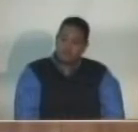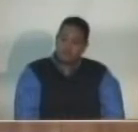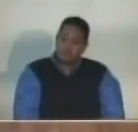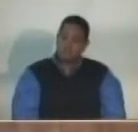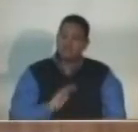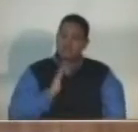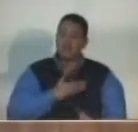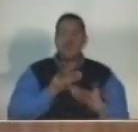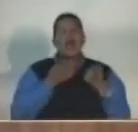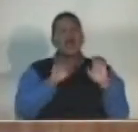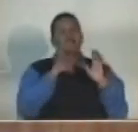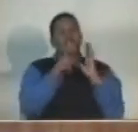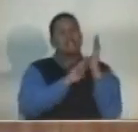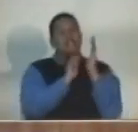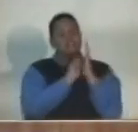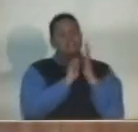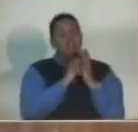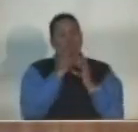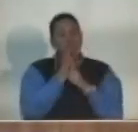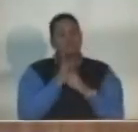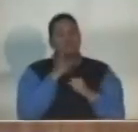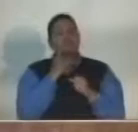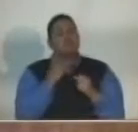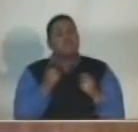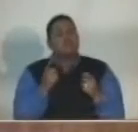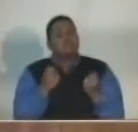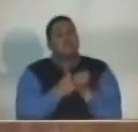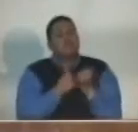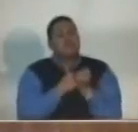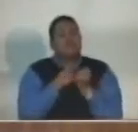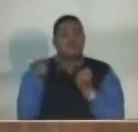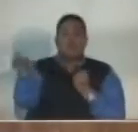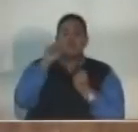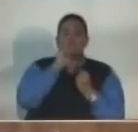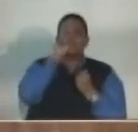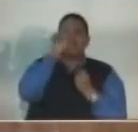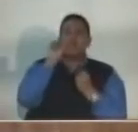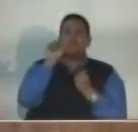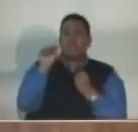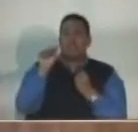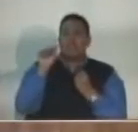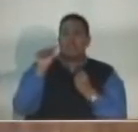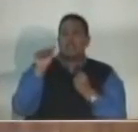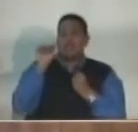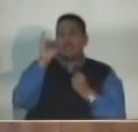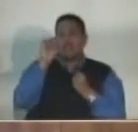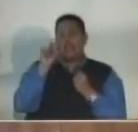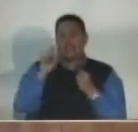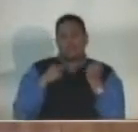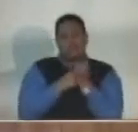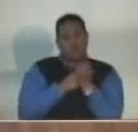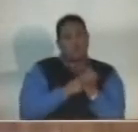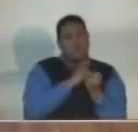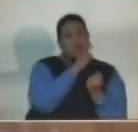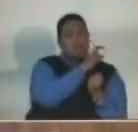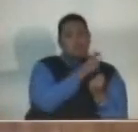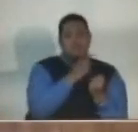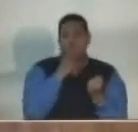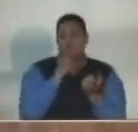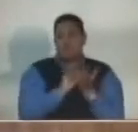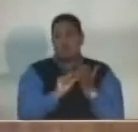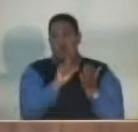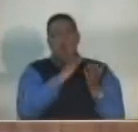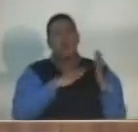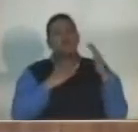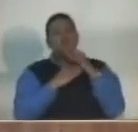efforts in literacy have received the approbation of the United States Agency for International Development, one of our main